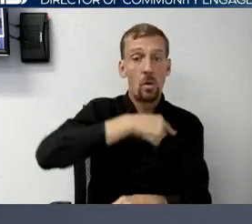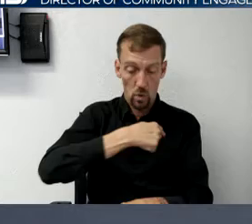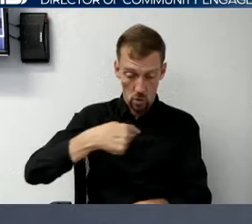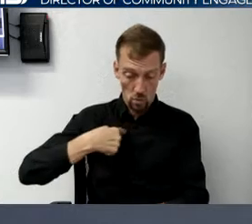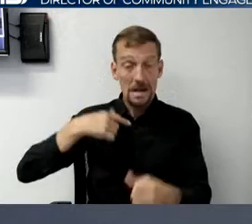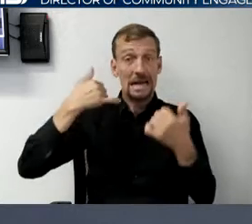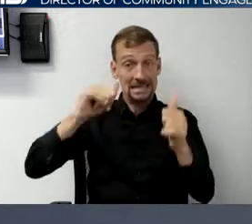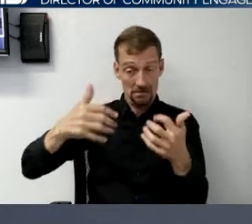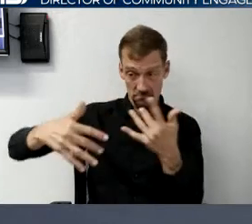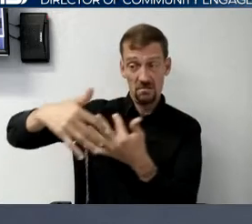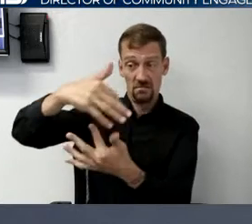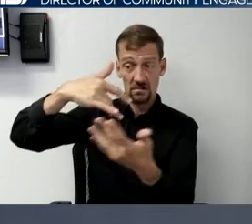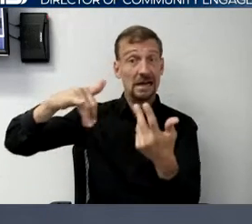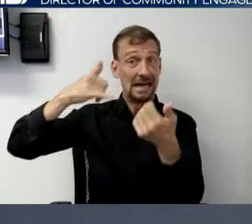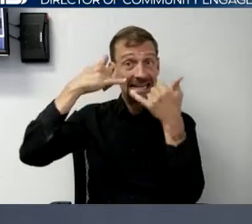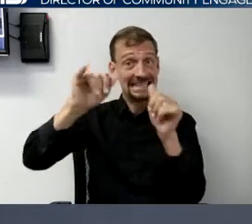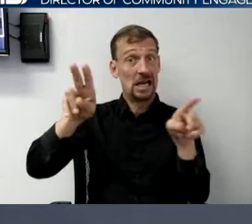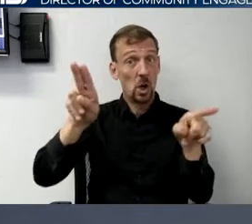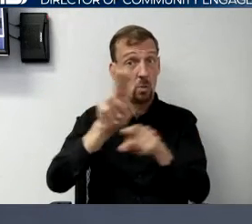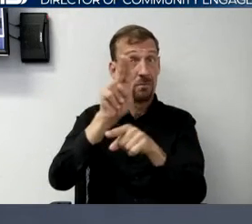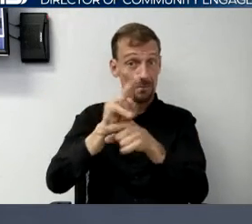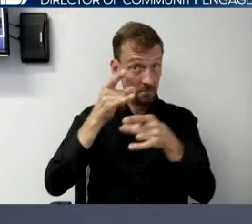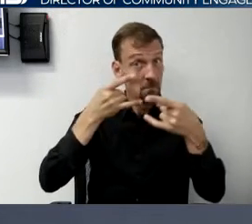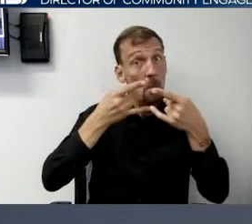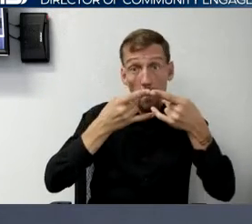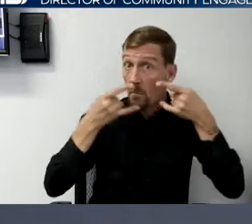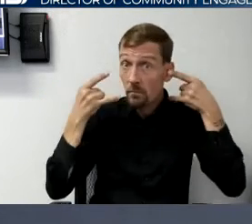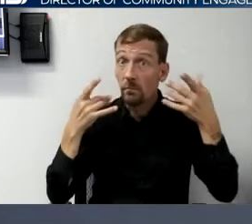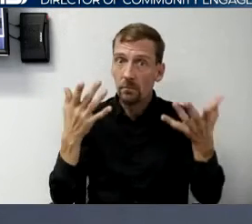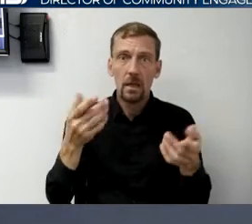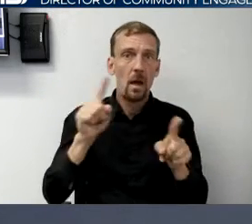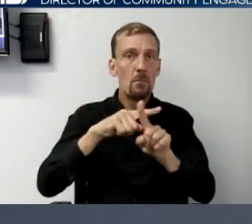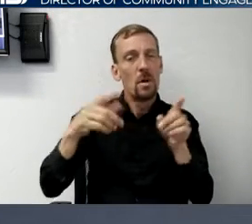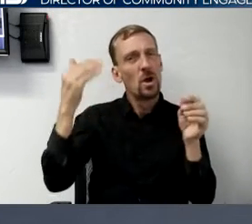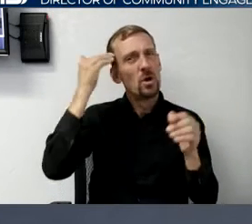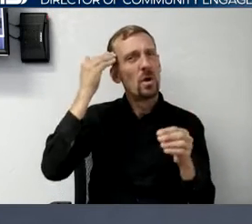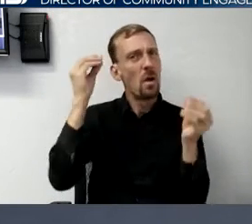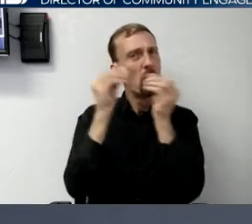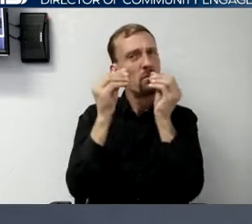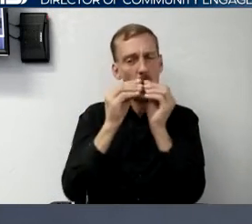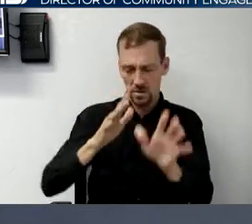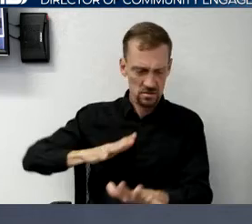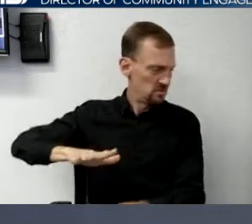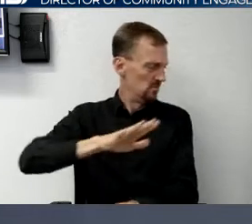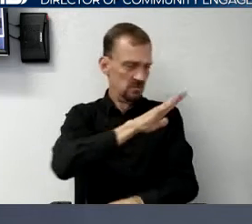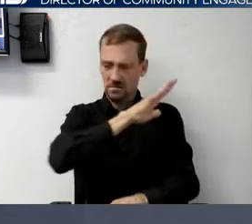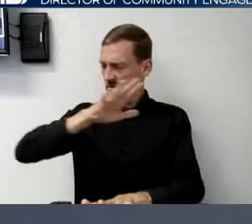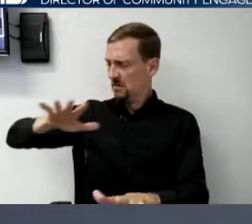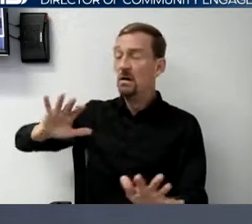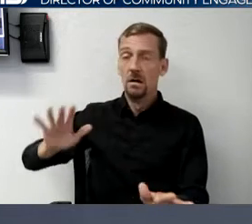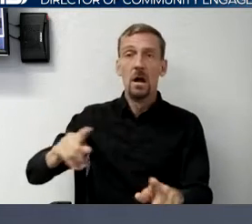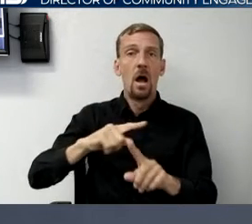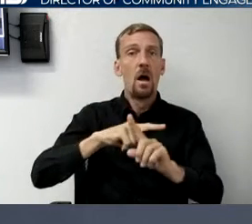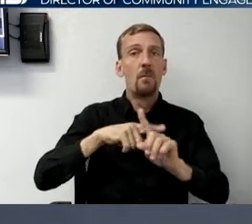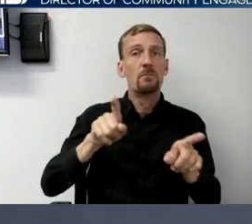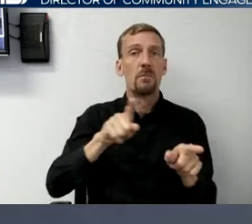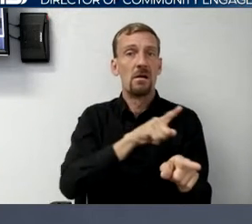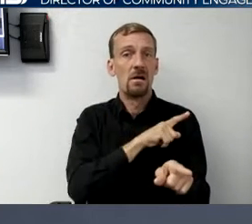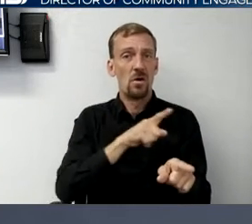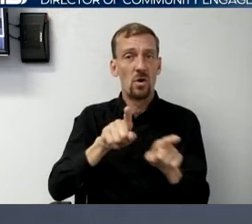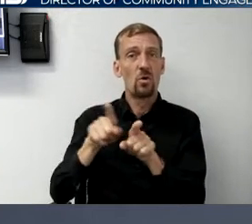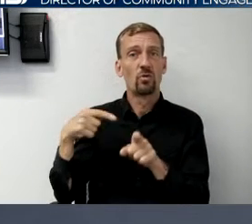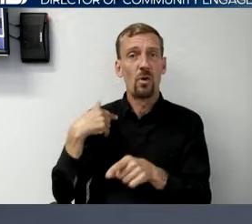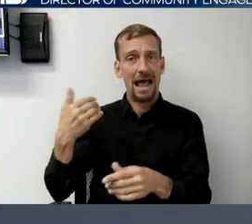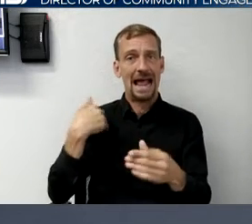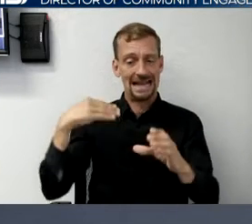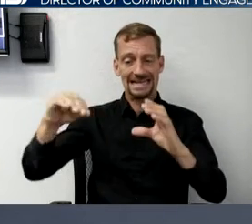we're wearing masks, and we're trying to be just more aware of our surroundings. But Diane emailed me while you were talking about the